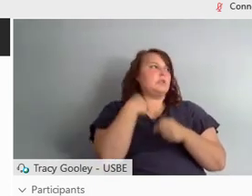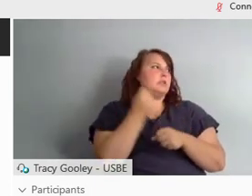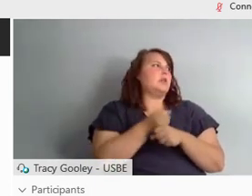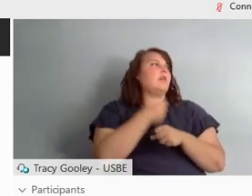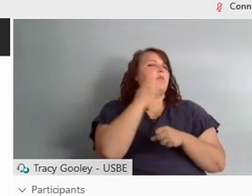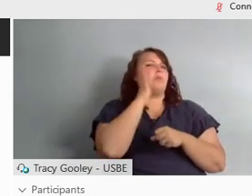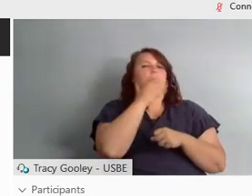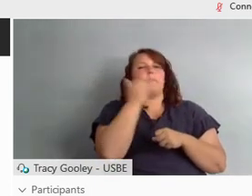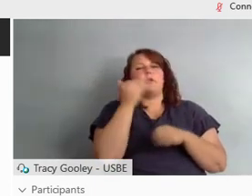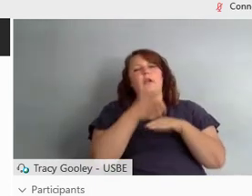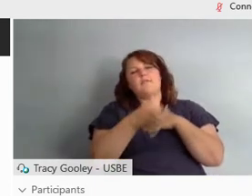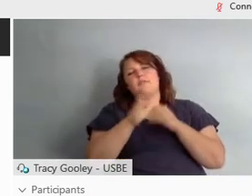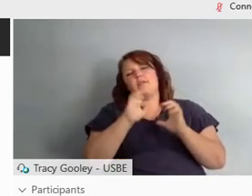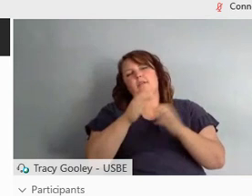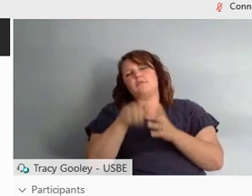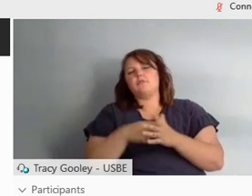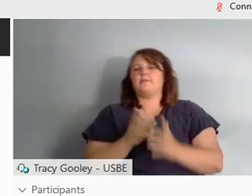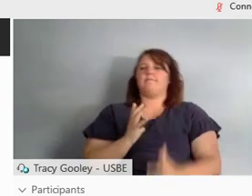bet.